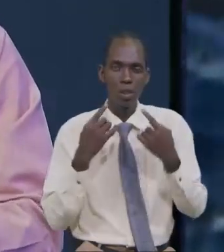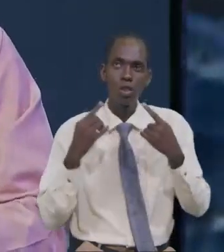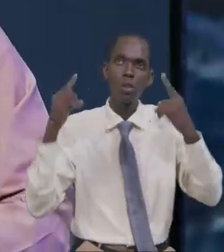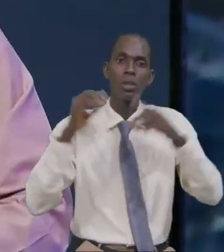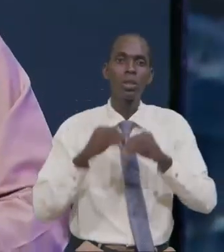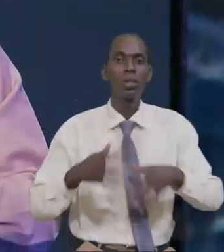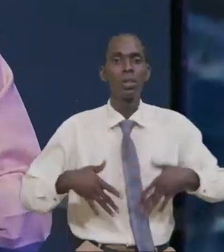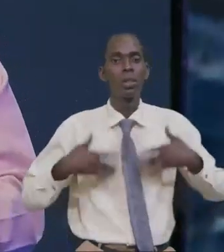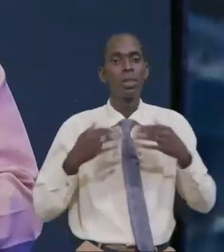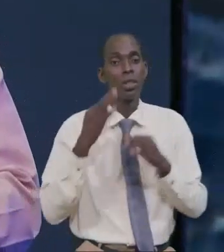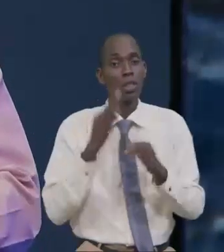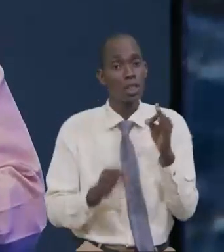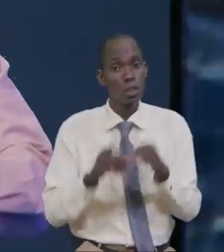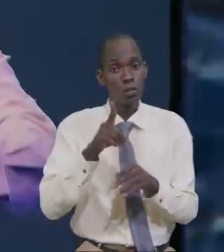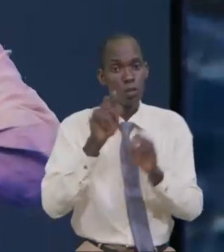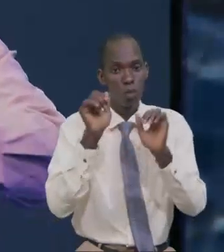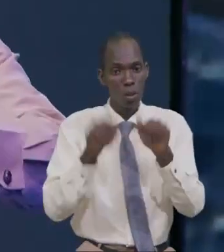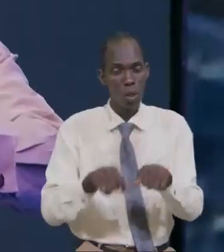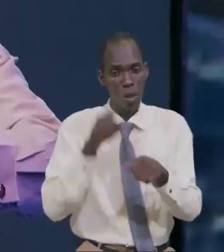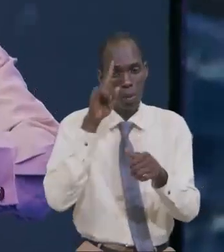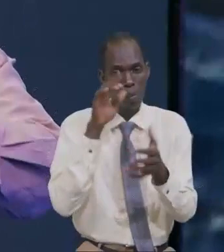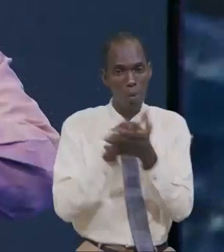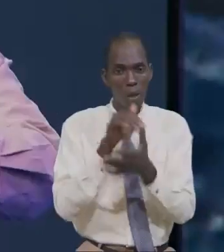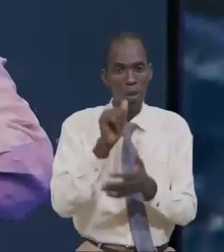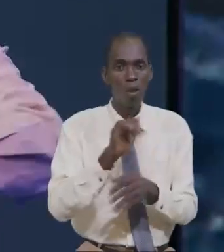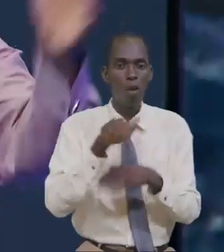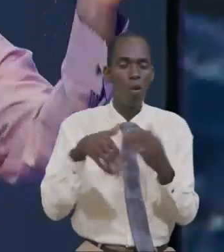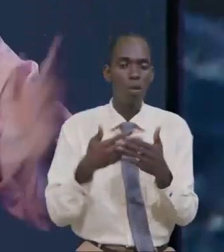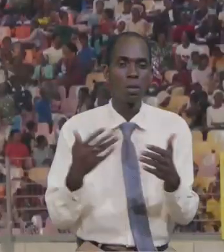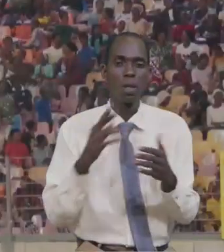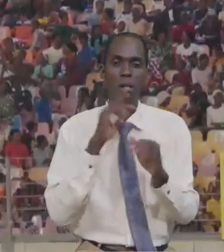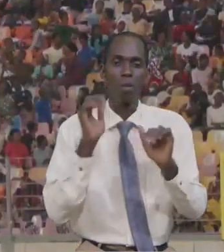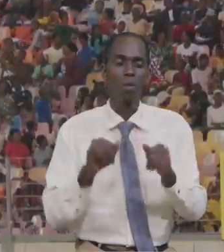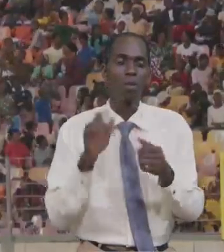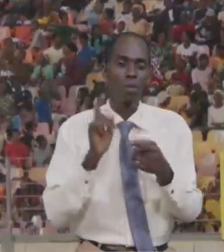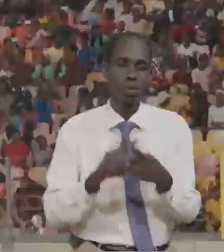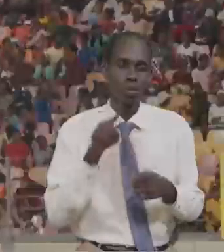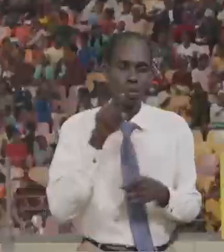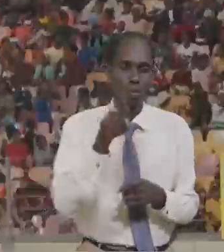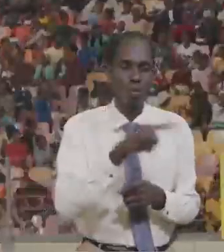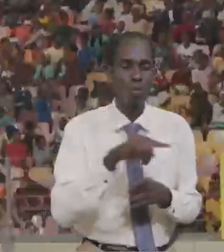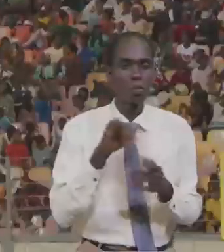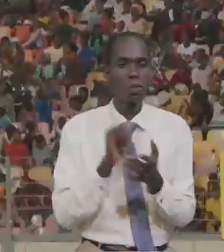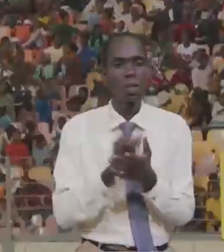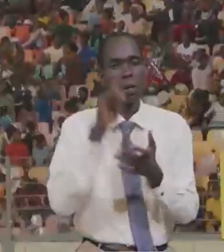that believeth. As you believe tonight, failure will be a thing of the past.